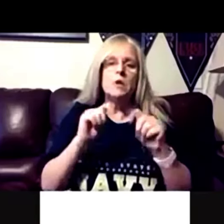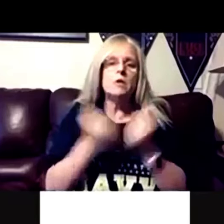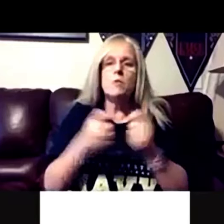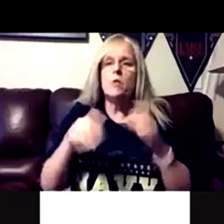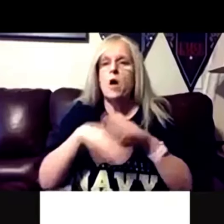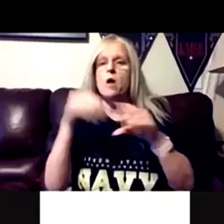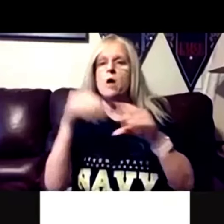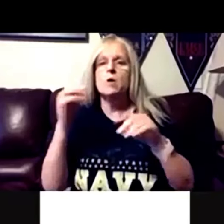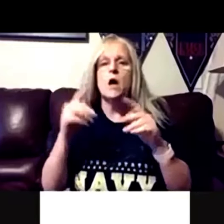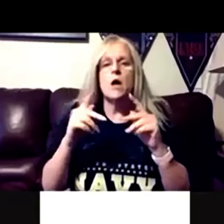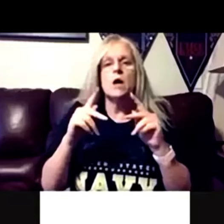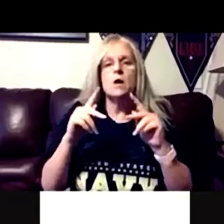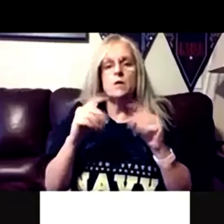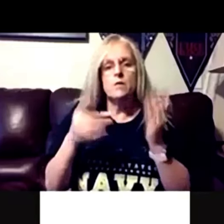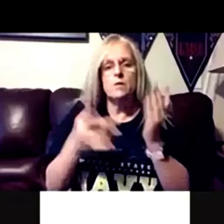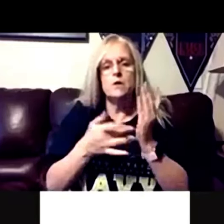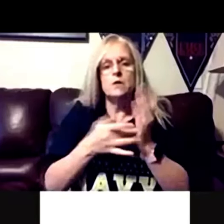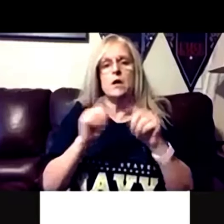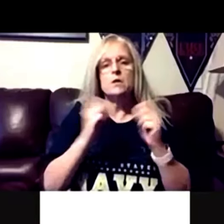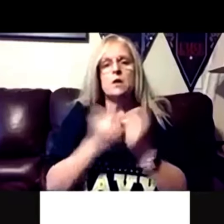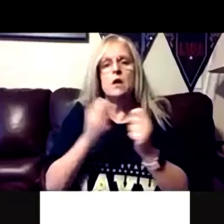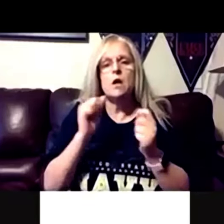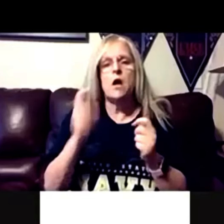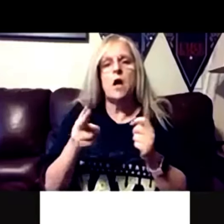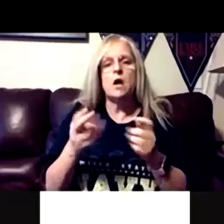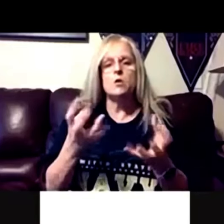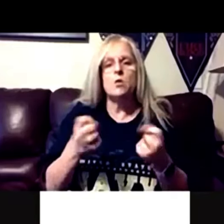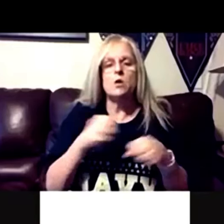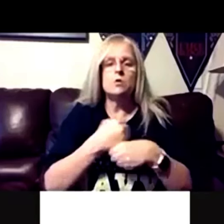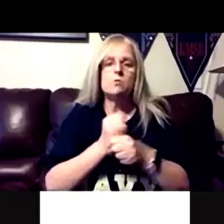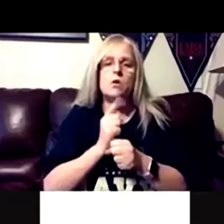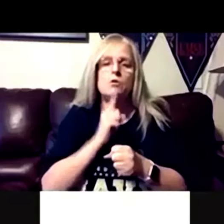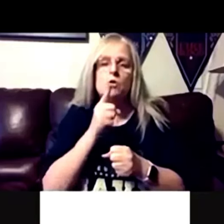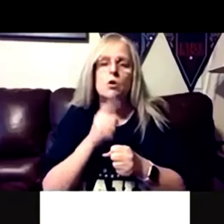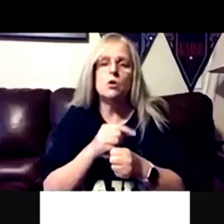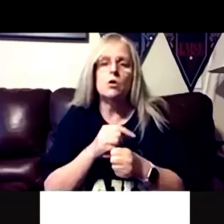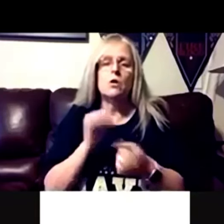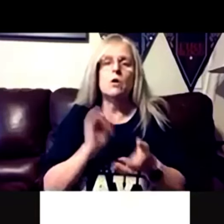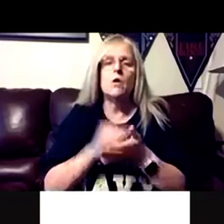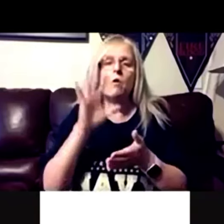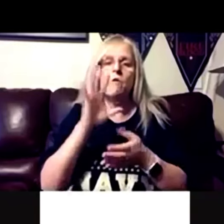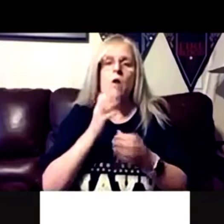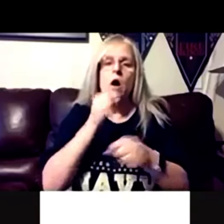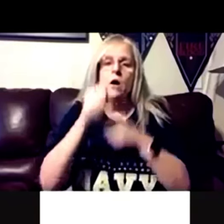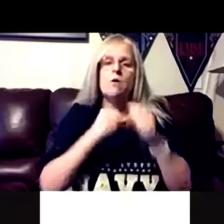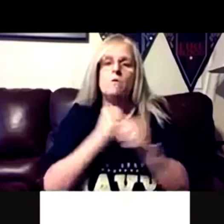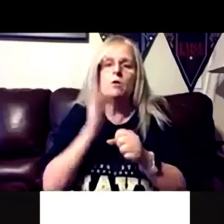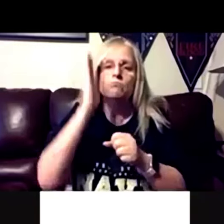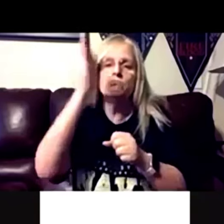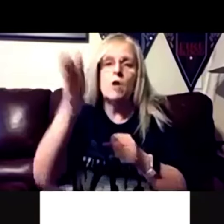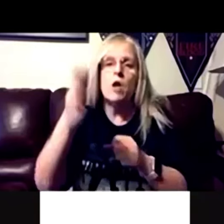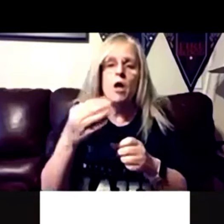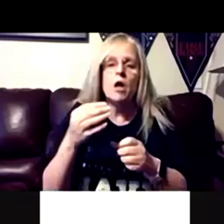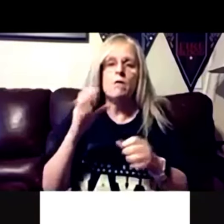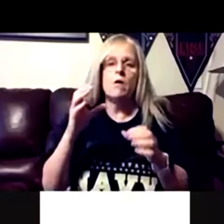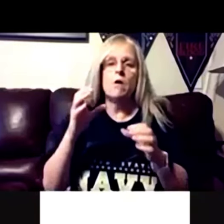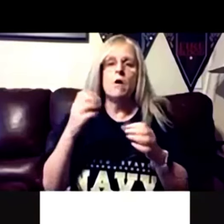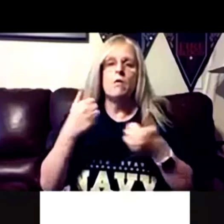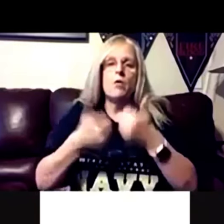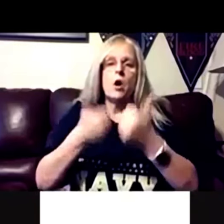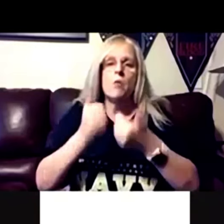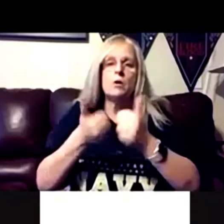team. Ash wants to make sure that we're 5 years ahead of the competition all the time. And